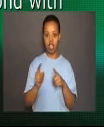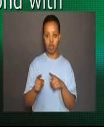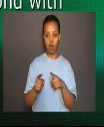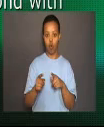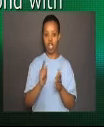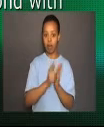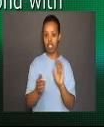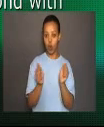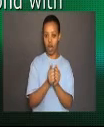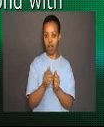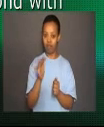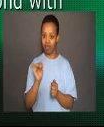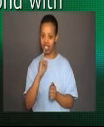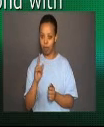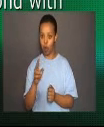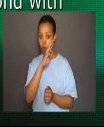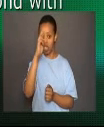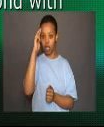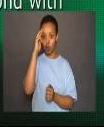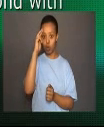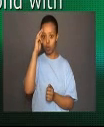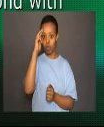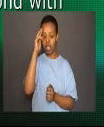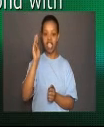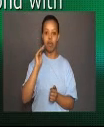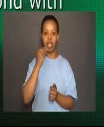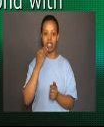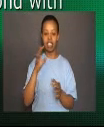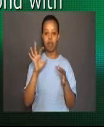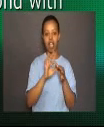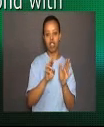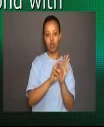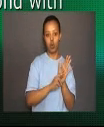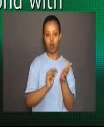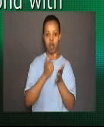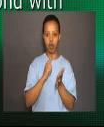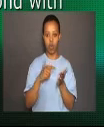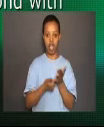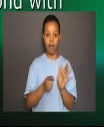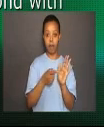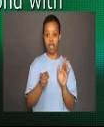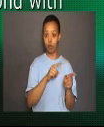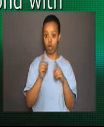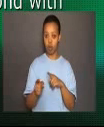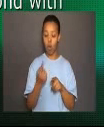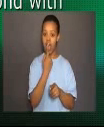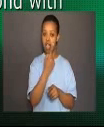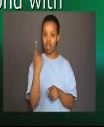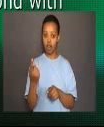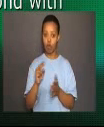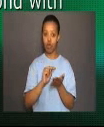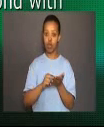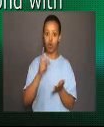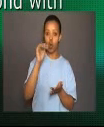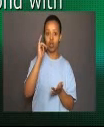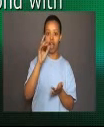template because of the base pairing rule, which declares that each